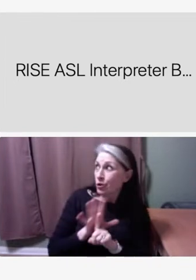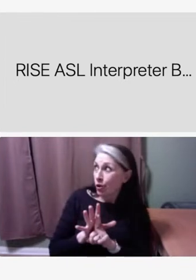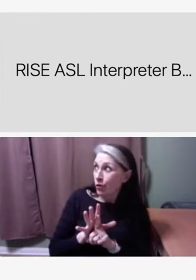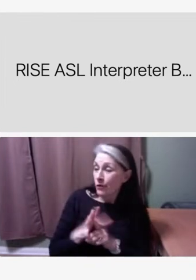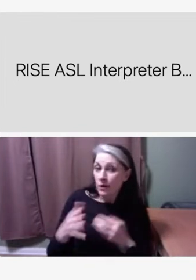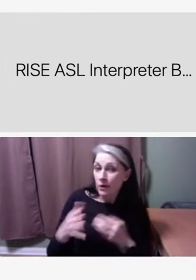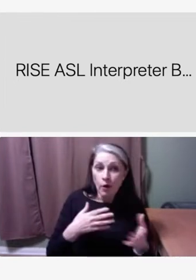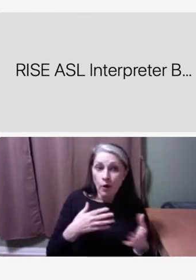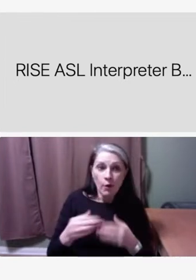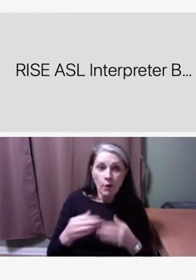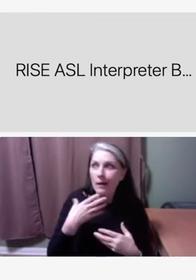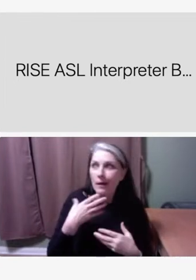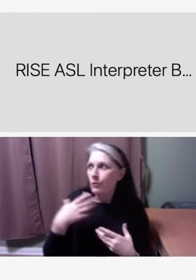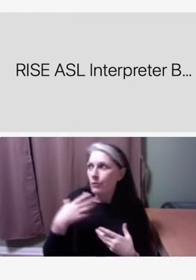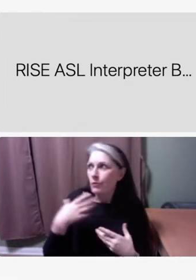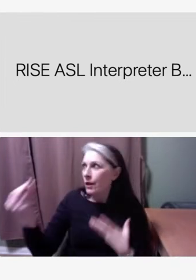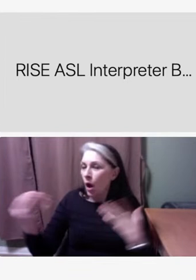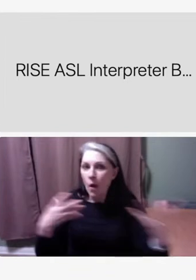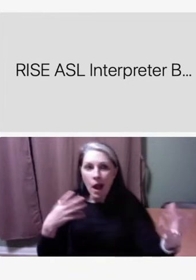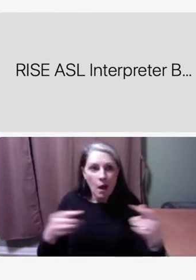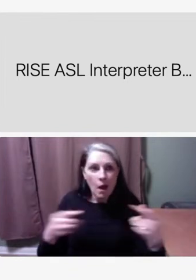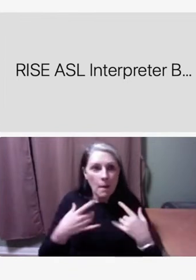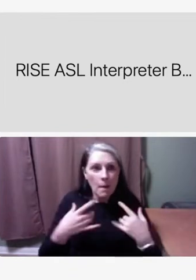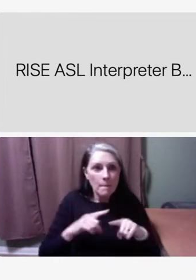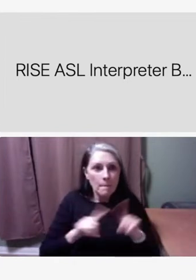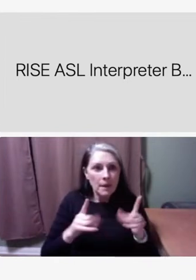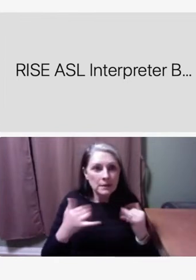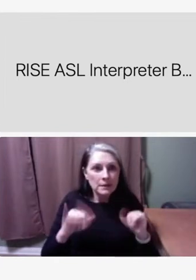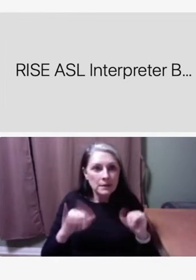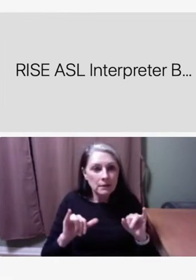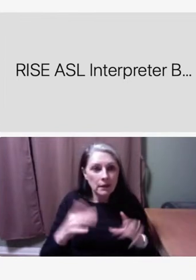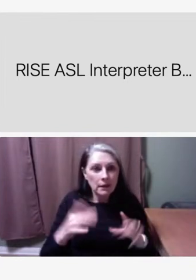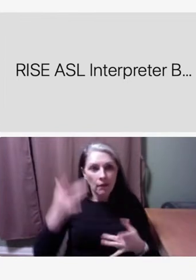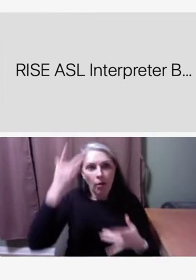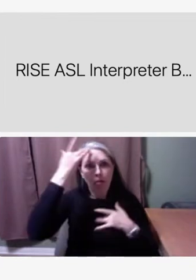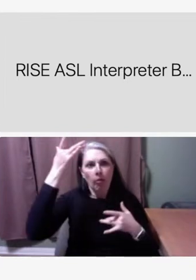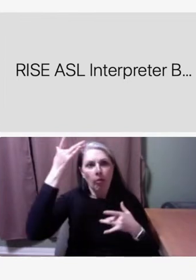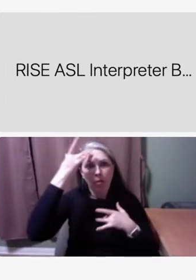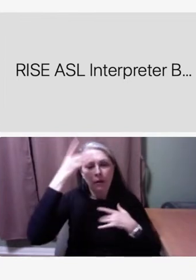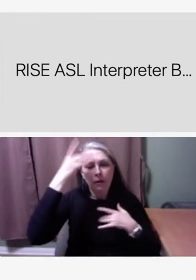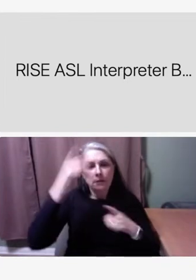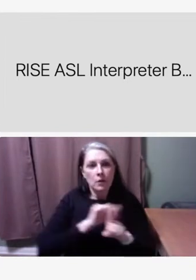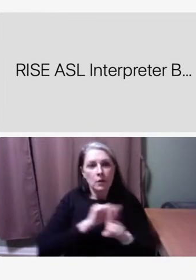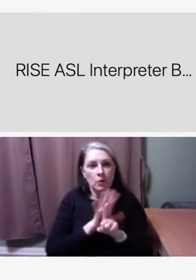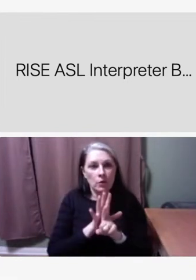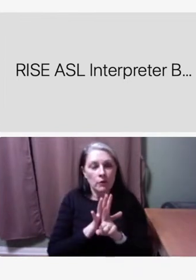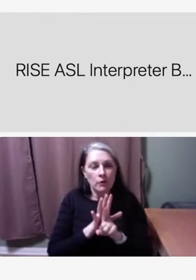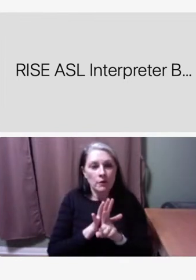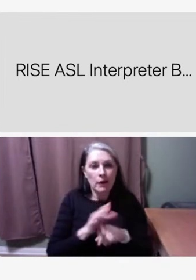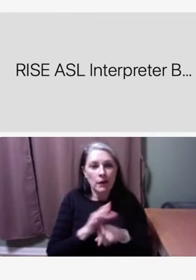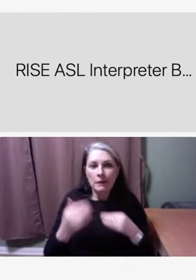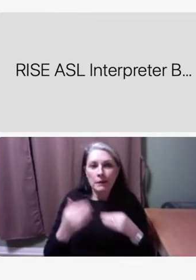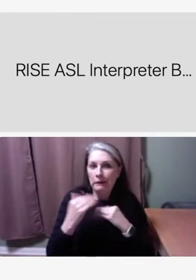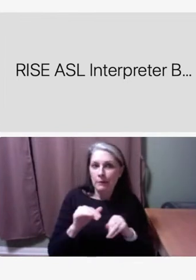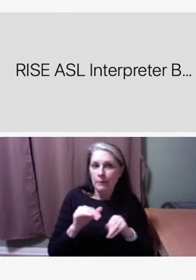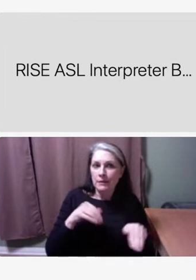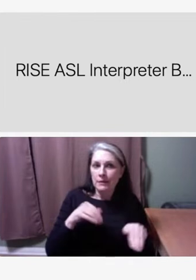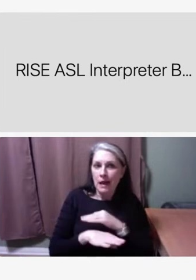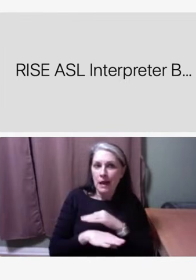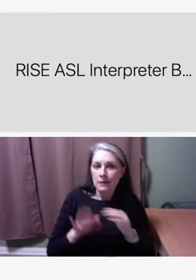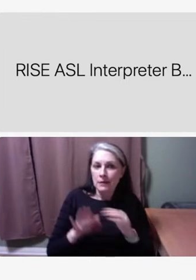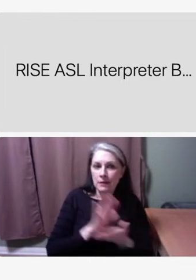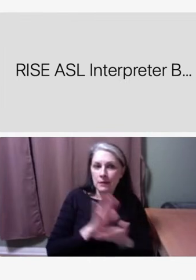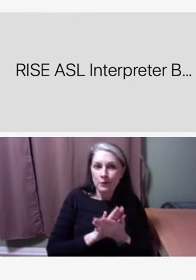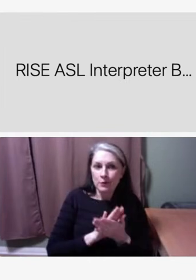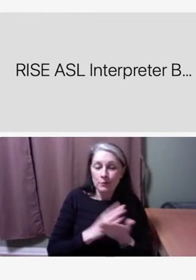it. But I haven't been in the schools very much, so I'm really excited. Last week, I got to go to